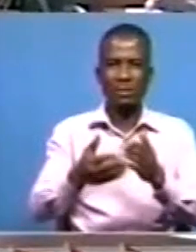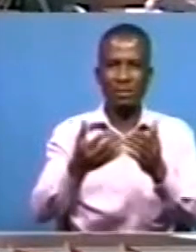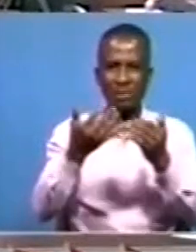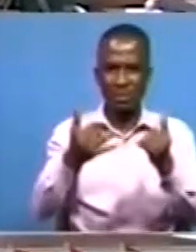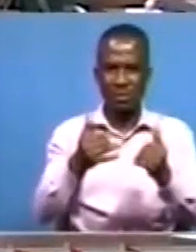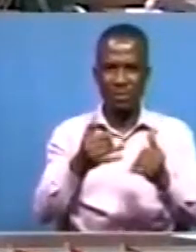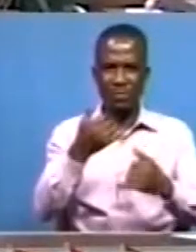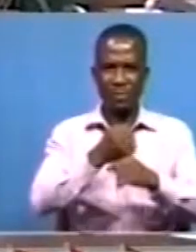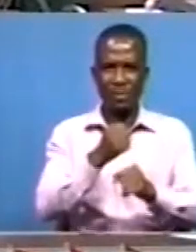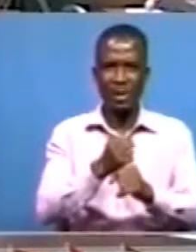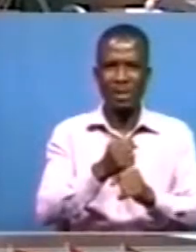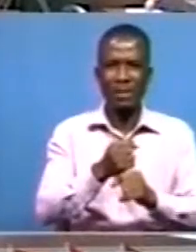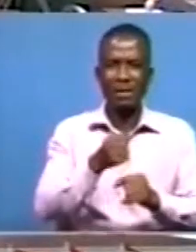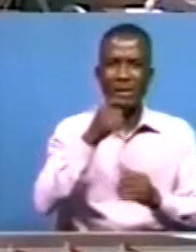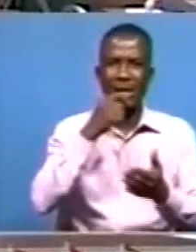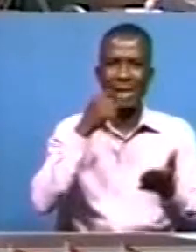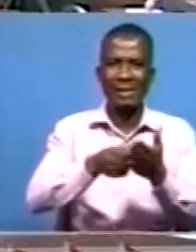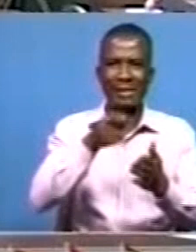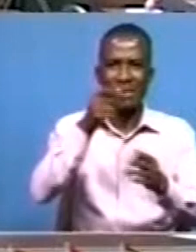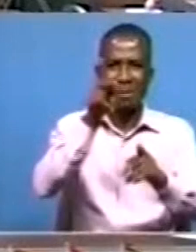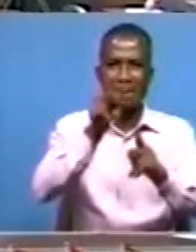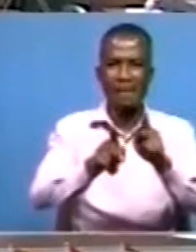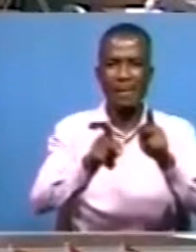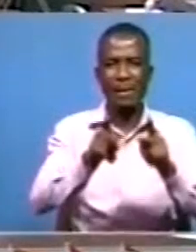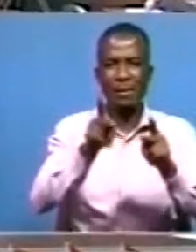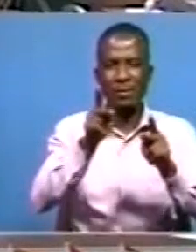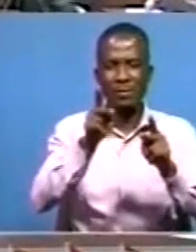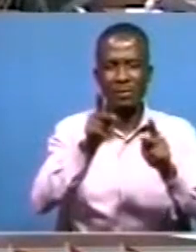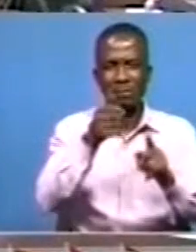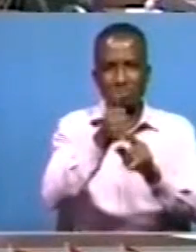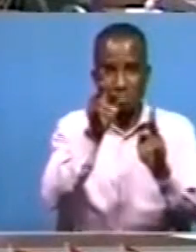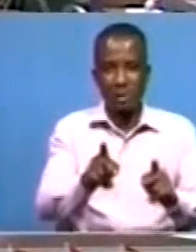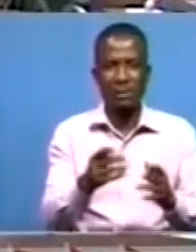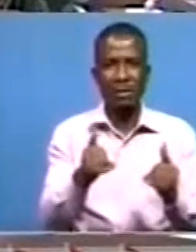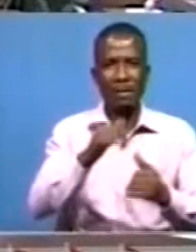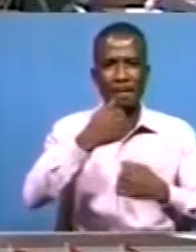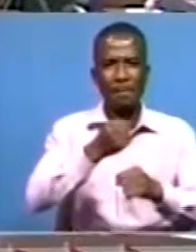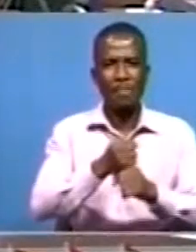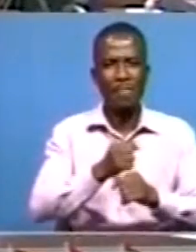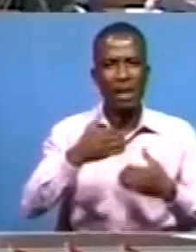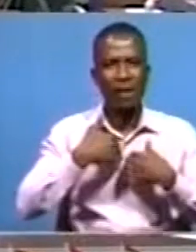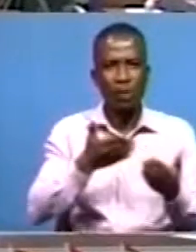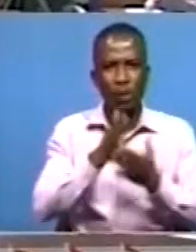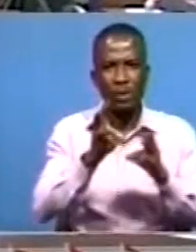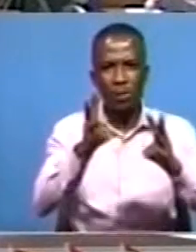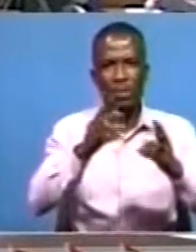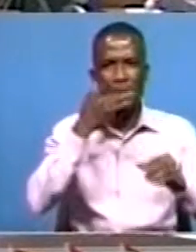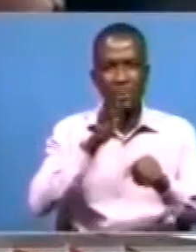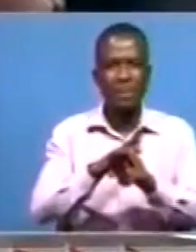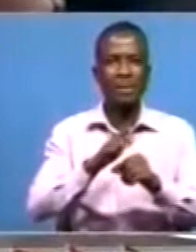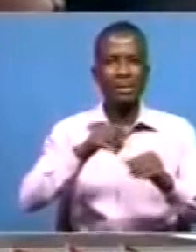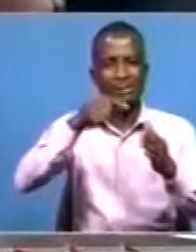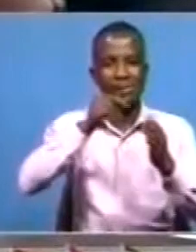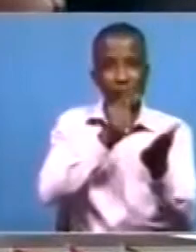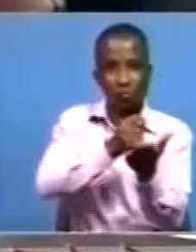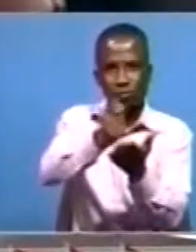maker of the statement is, was the promise clear, unequivocal, unambiguous, and unconditional? Was the promise and the